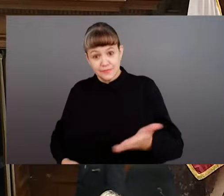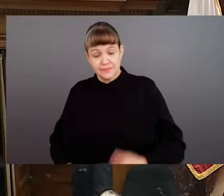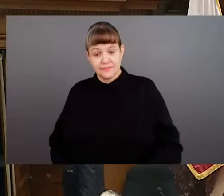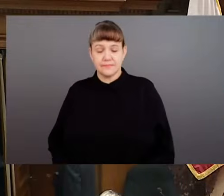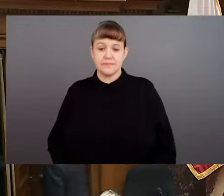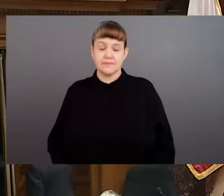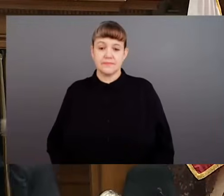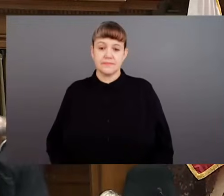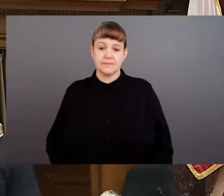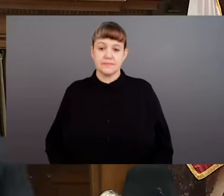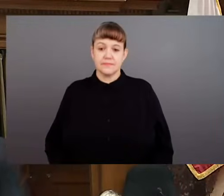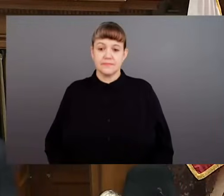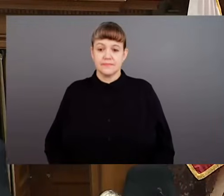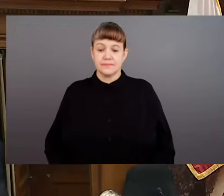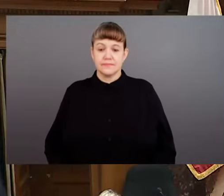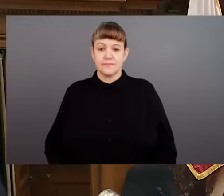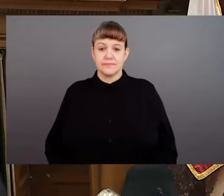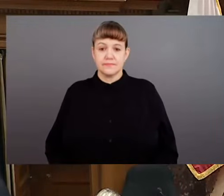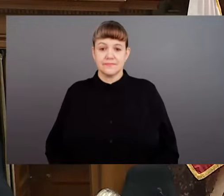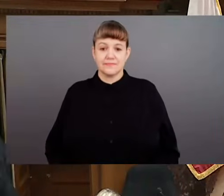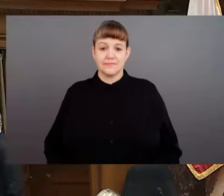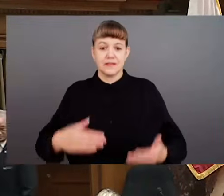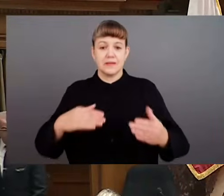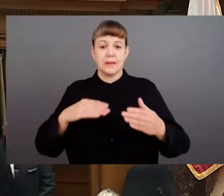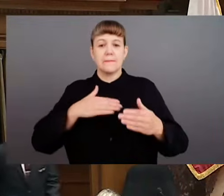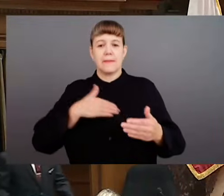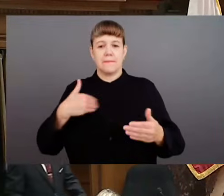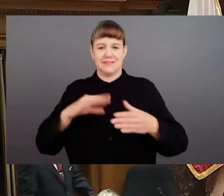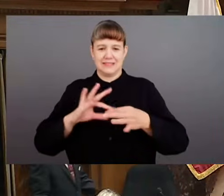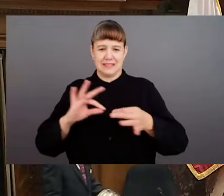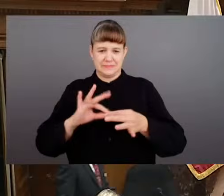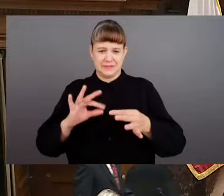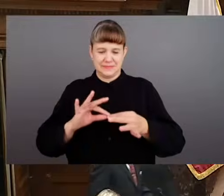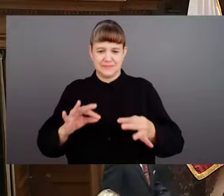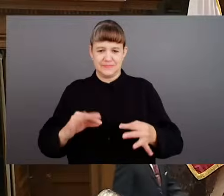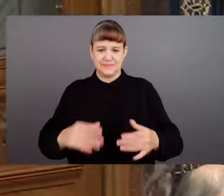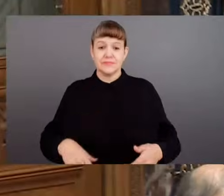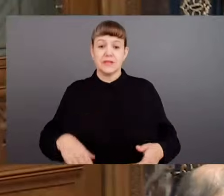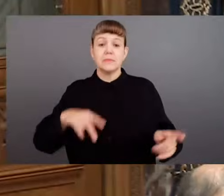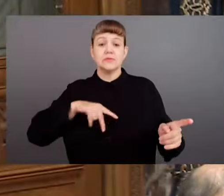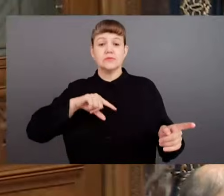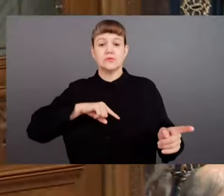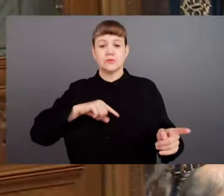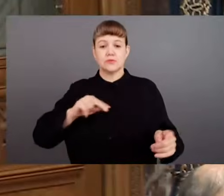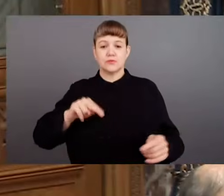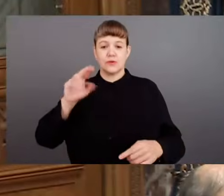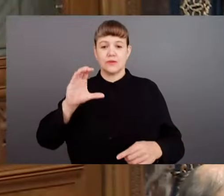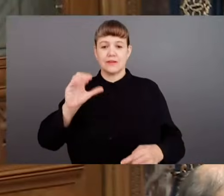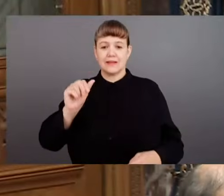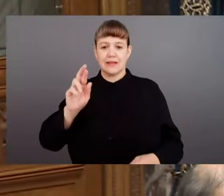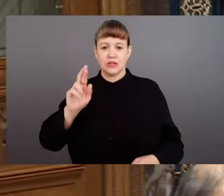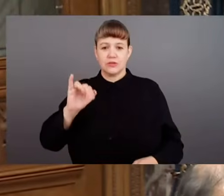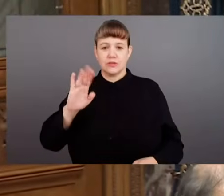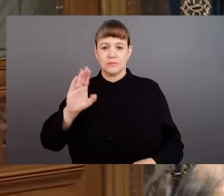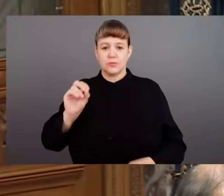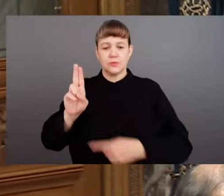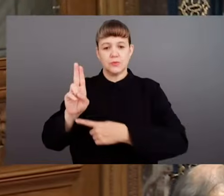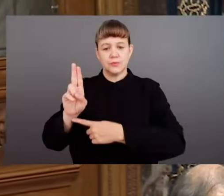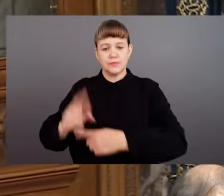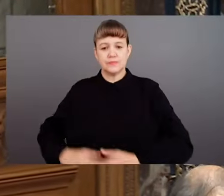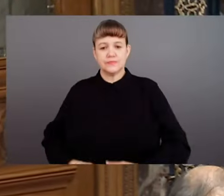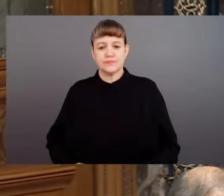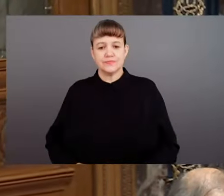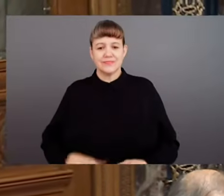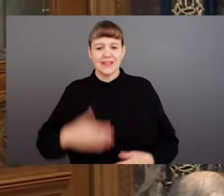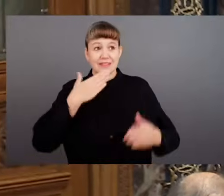Statements by members. Member for Prince George North Caribou. Thank you, Mr. Speaker. They used to be known as candy stripers,